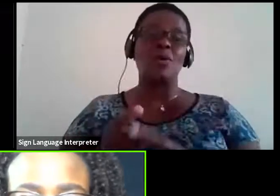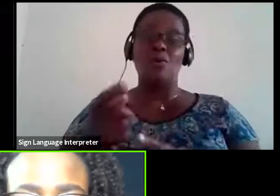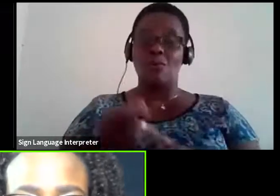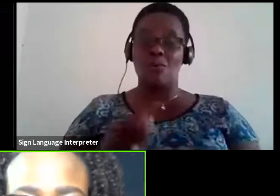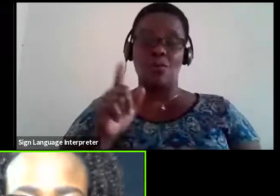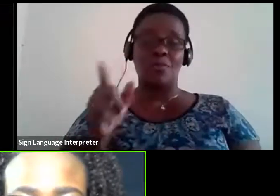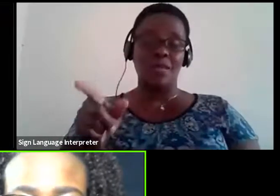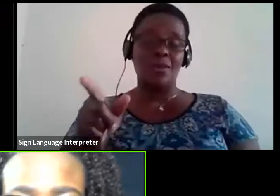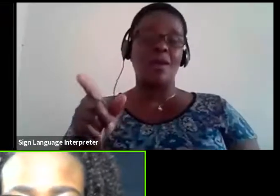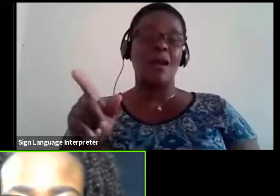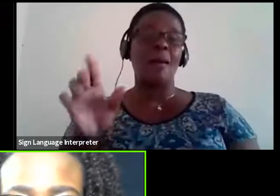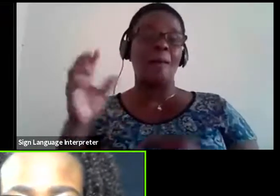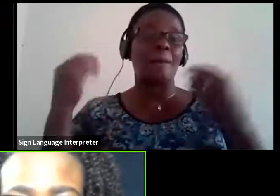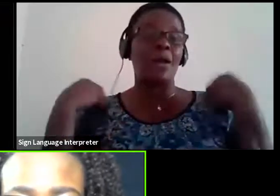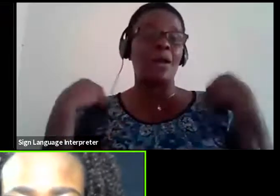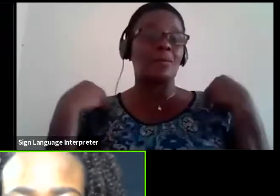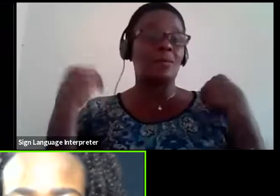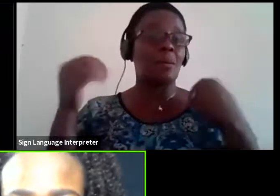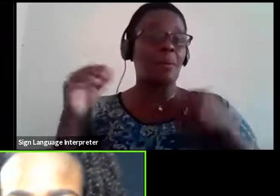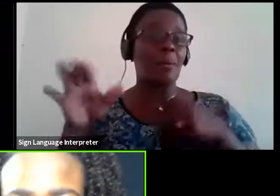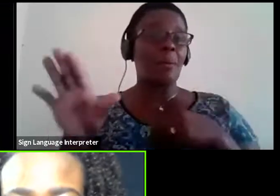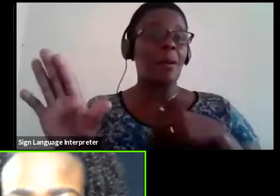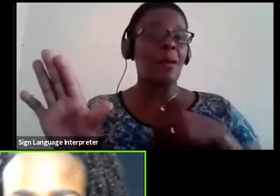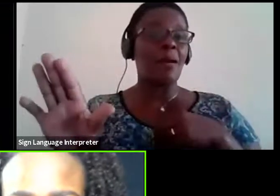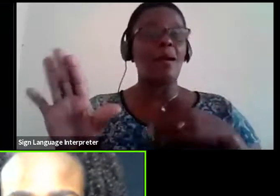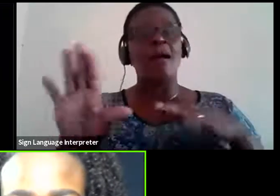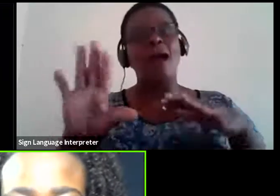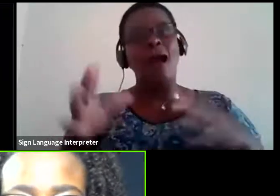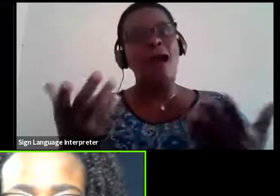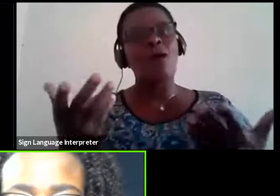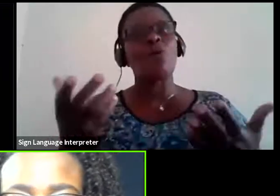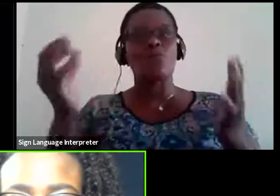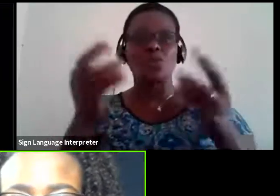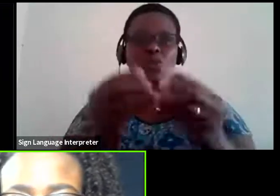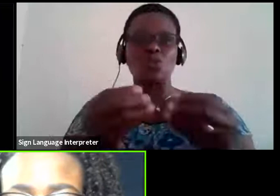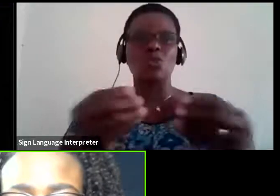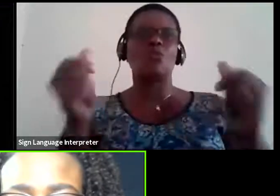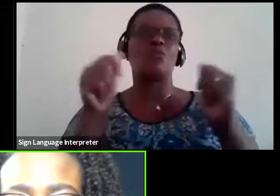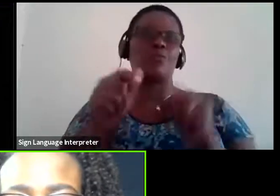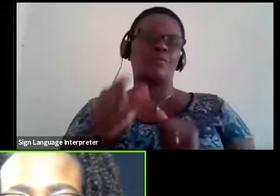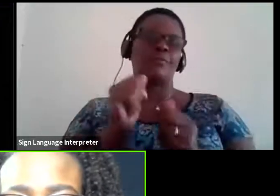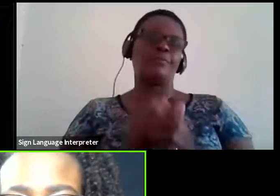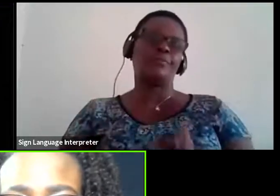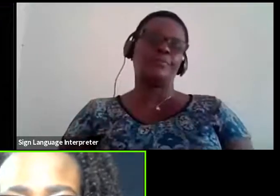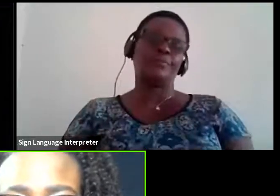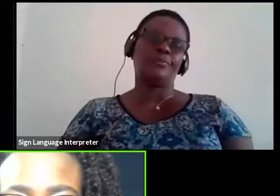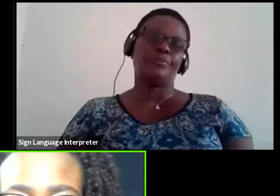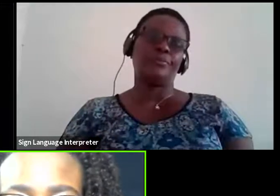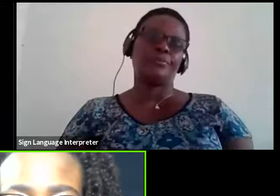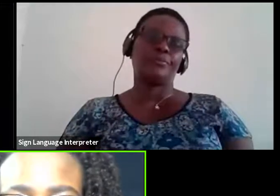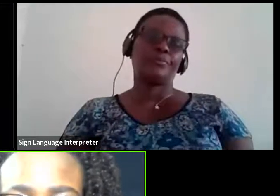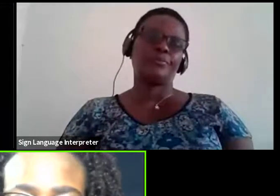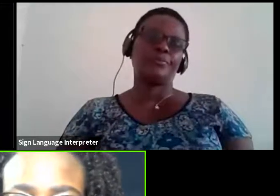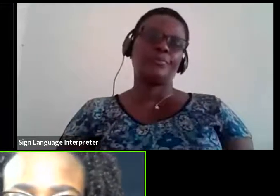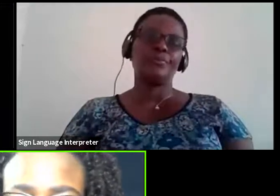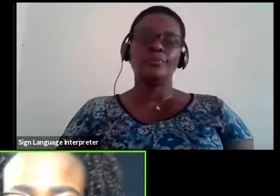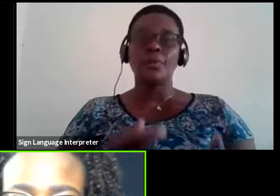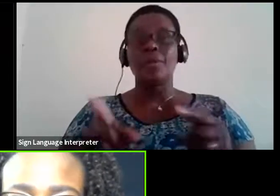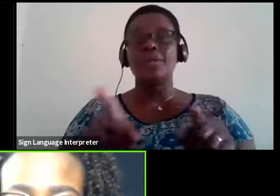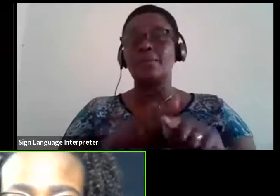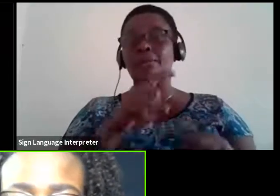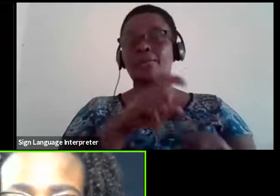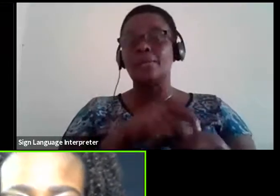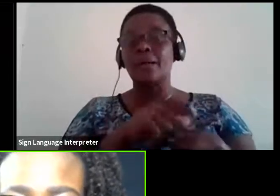they provide and place some of these solutions within their platforms and sites, but at the same time being able to customize solutions to